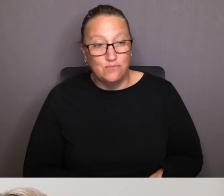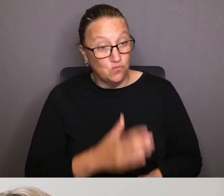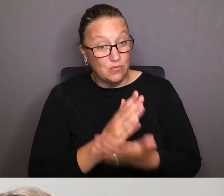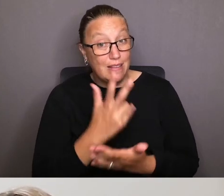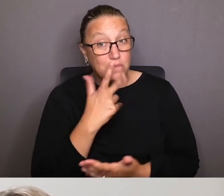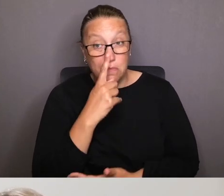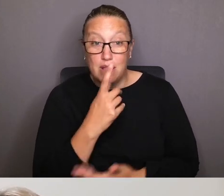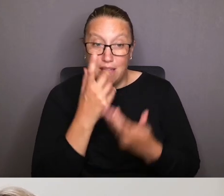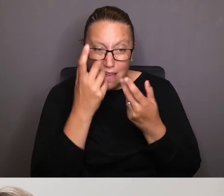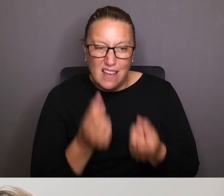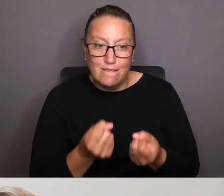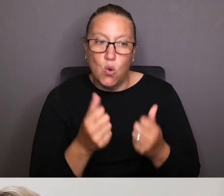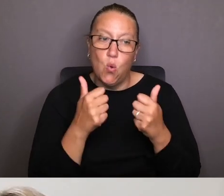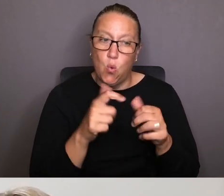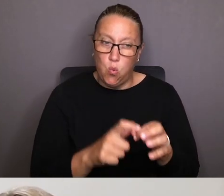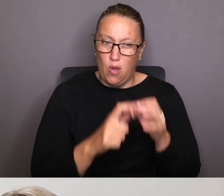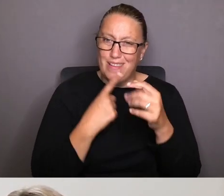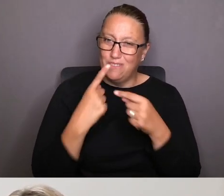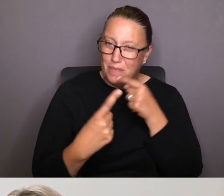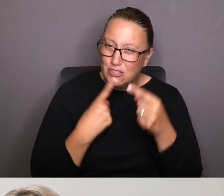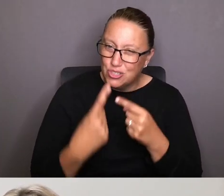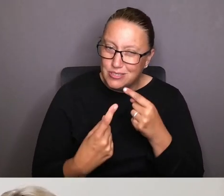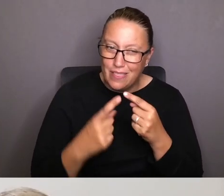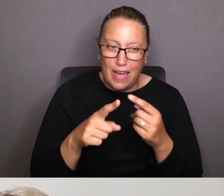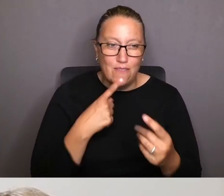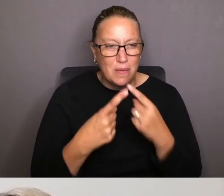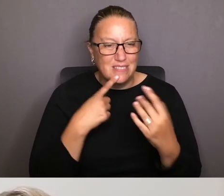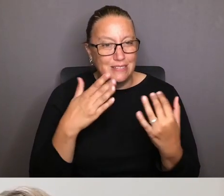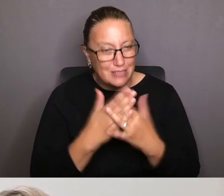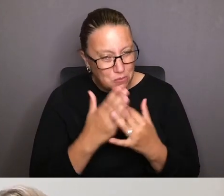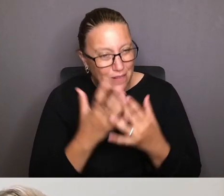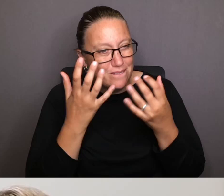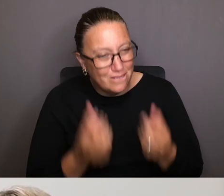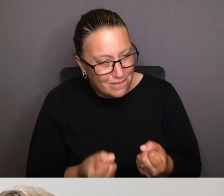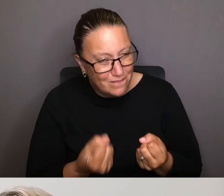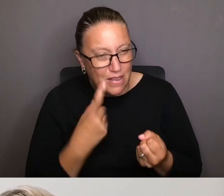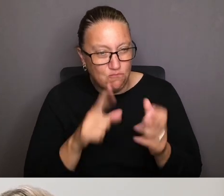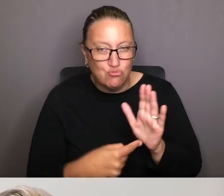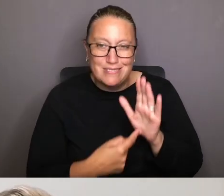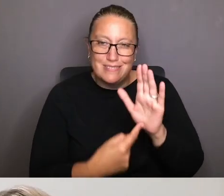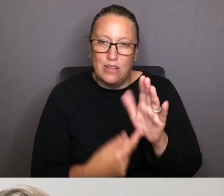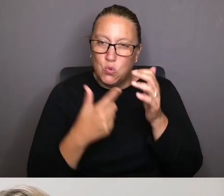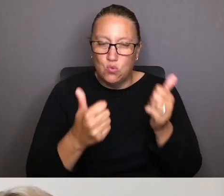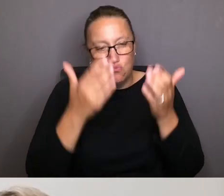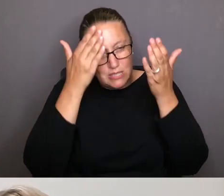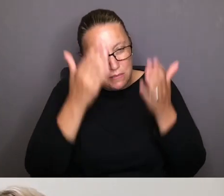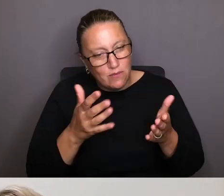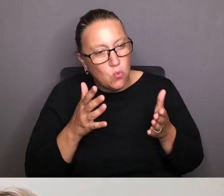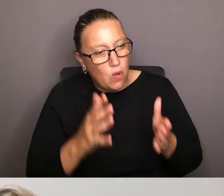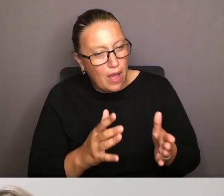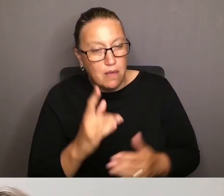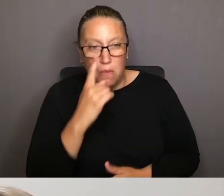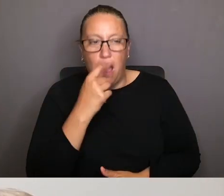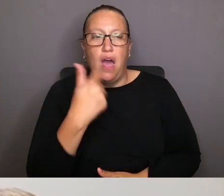I know at CDAH and in other community organisations and in the disability space in general, we hear a lot, the term a